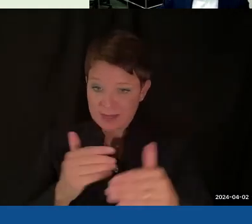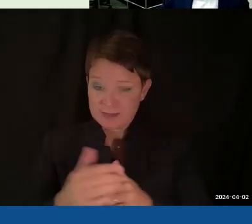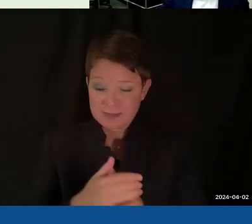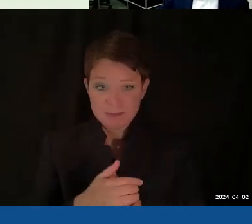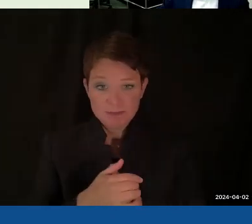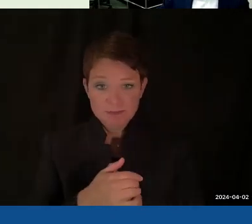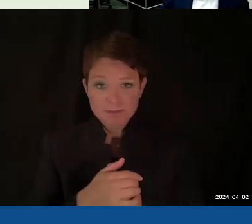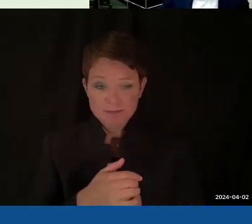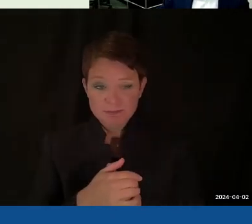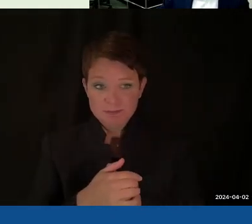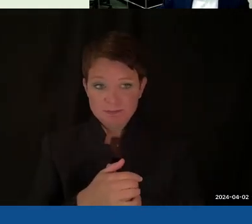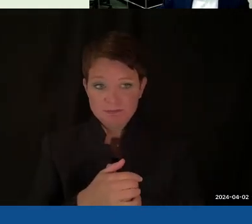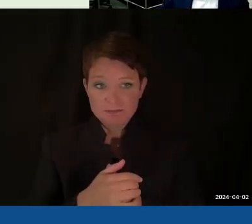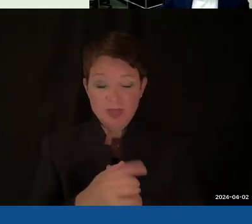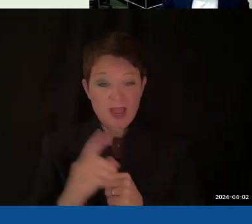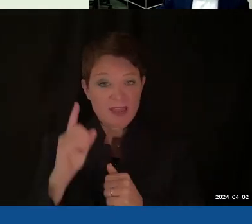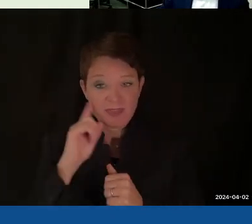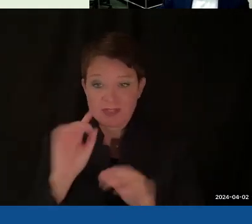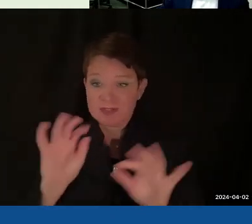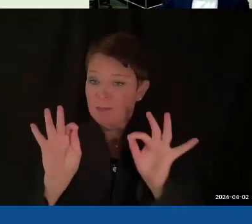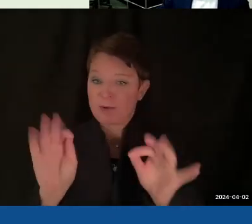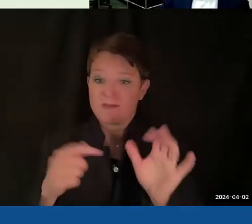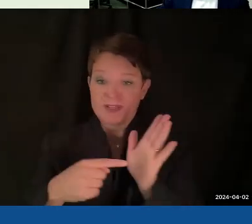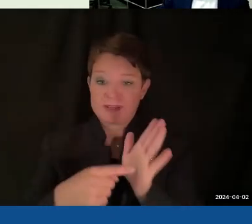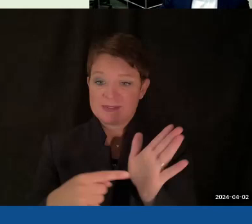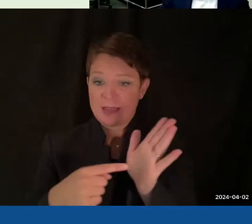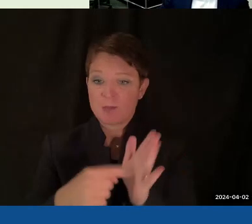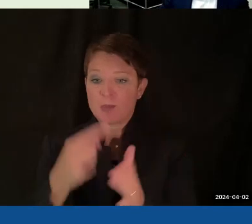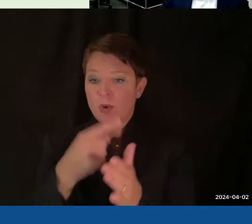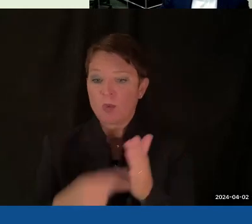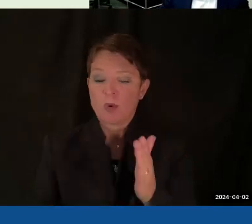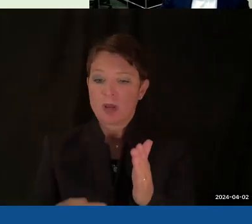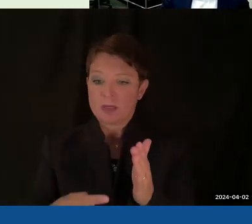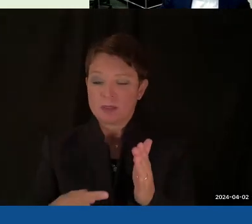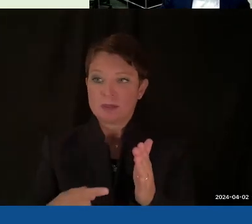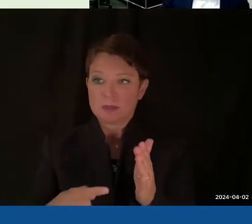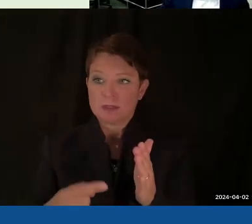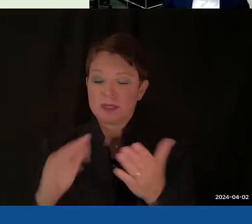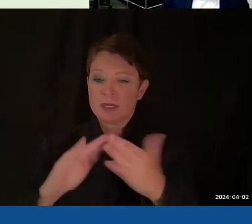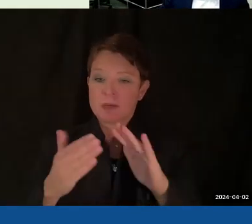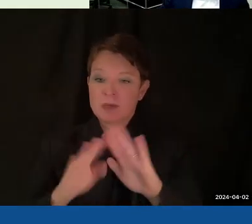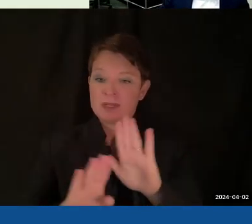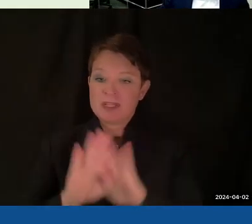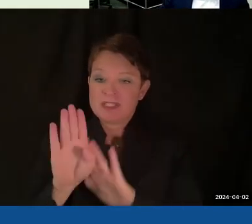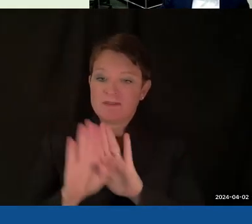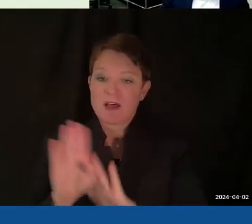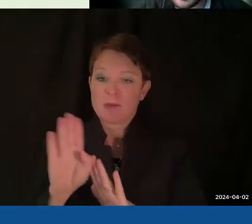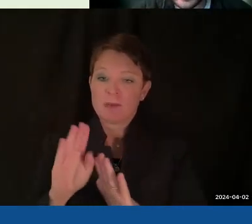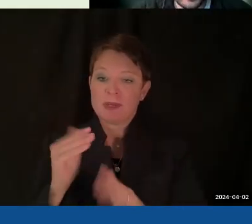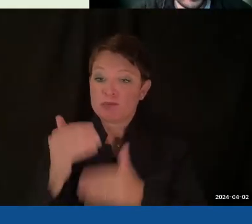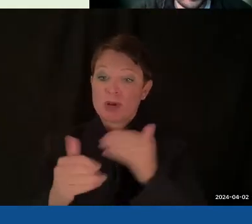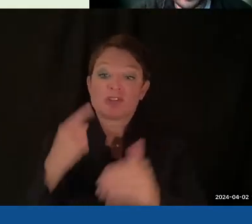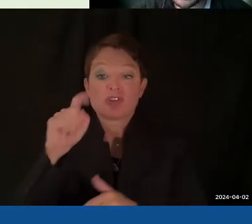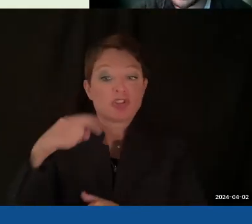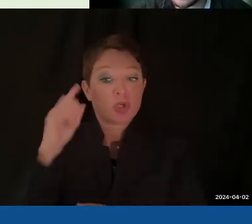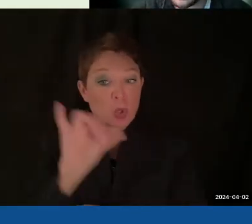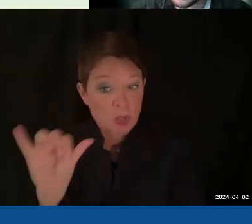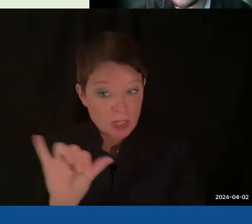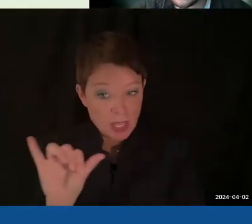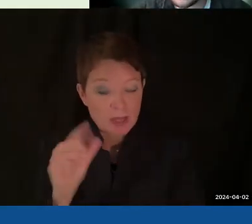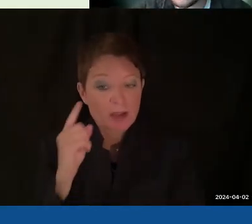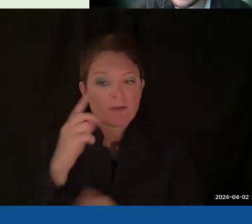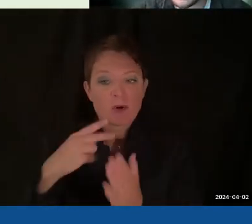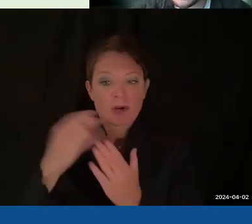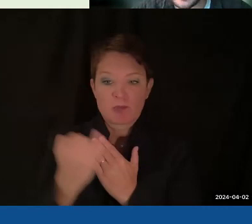this is a prime example of what the community development process should look like for a project